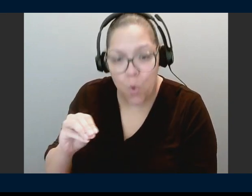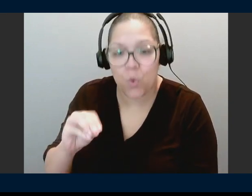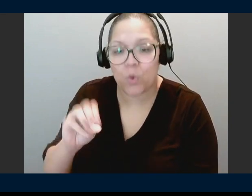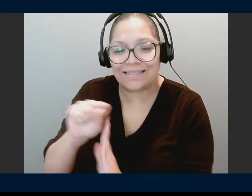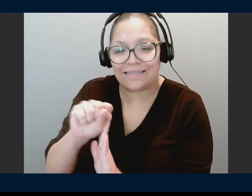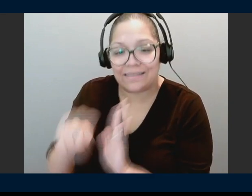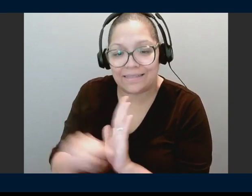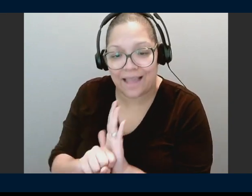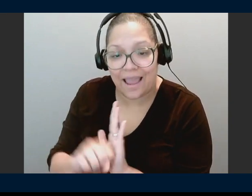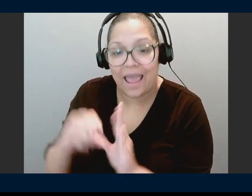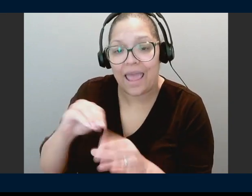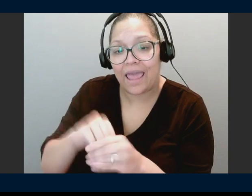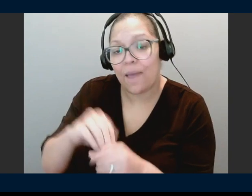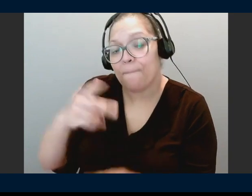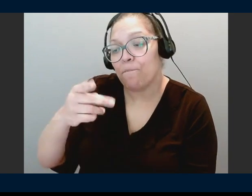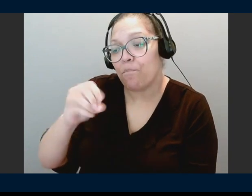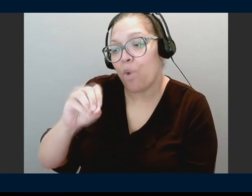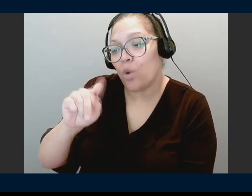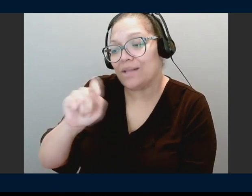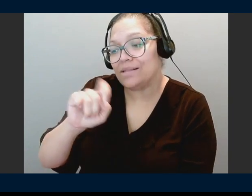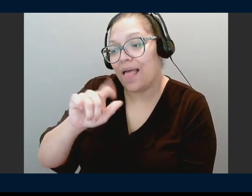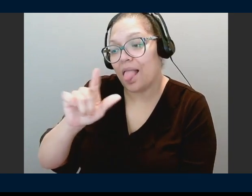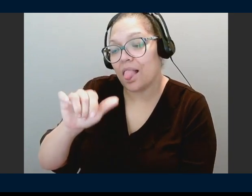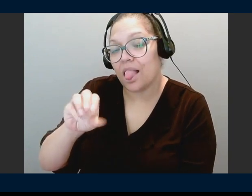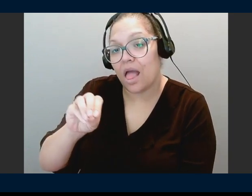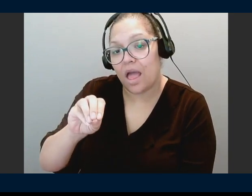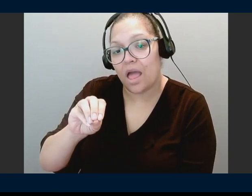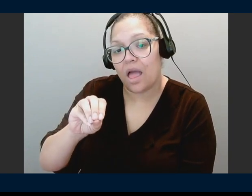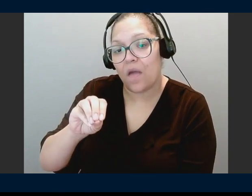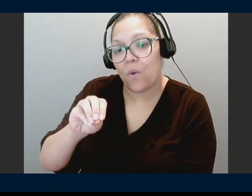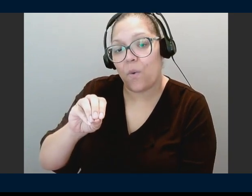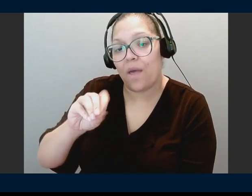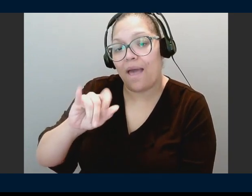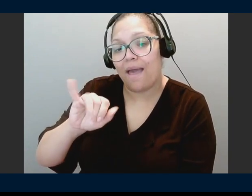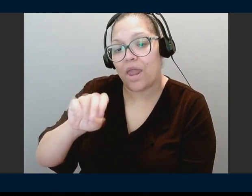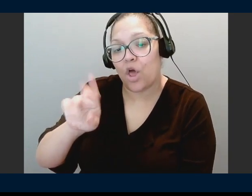Idaho. With the exception of